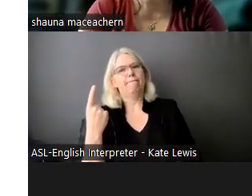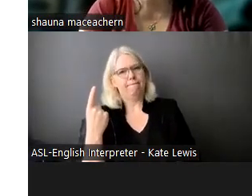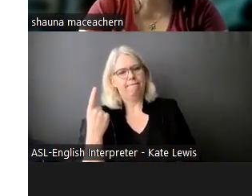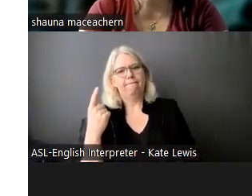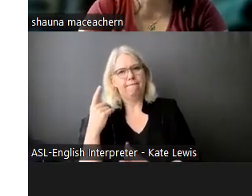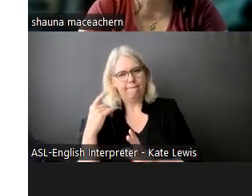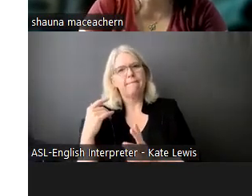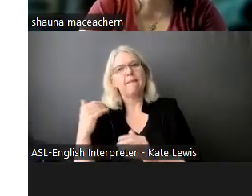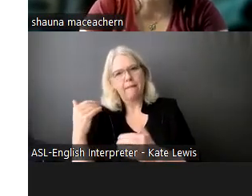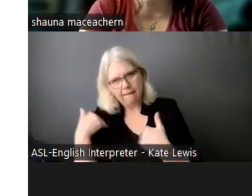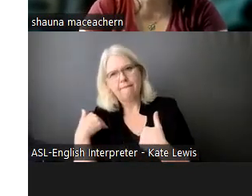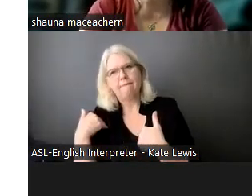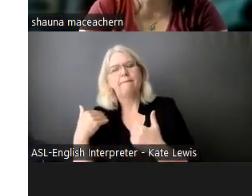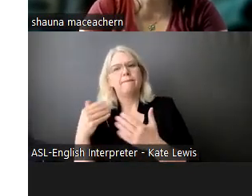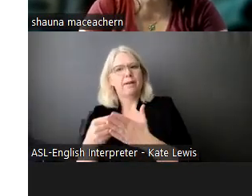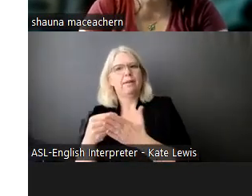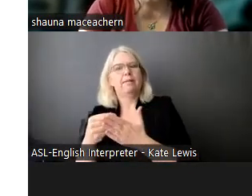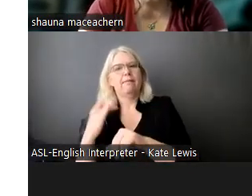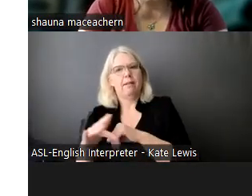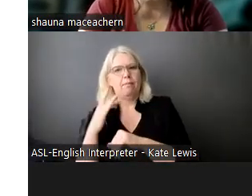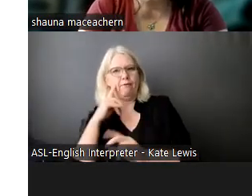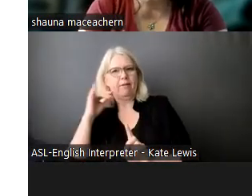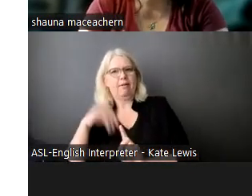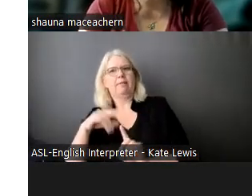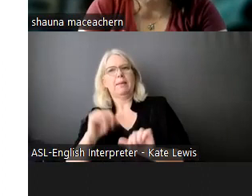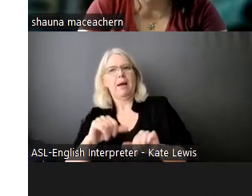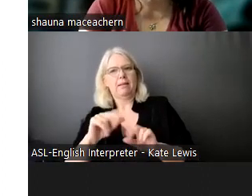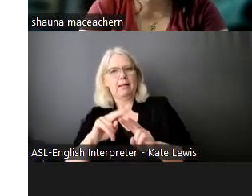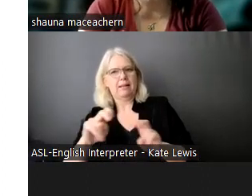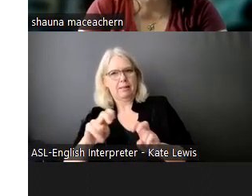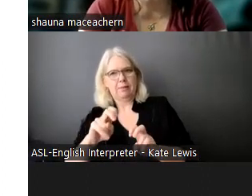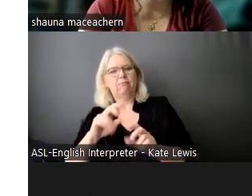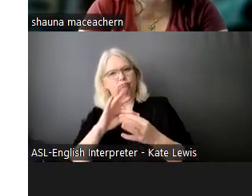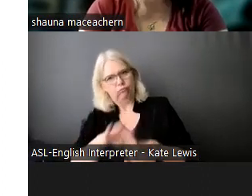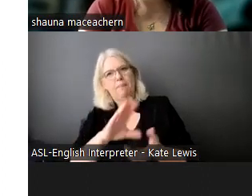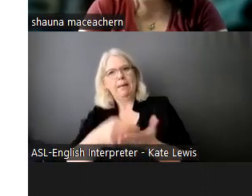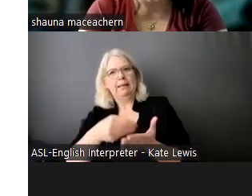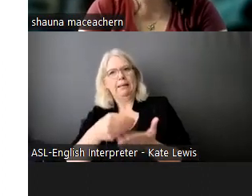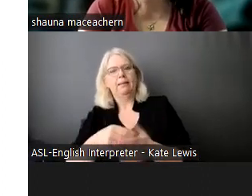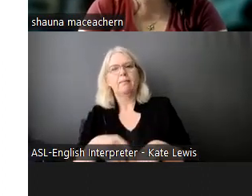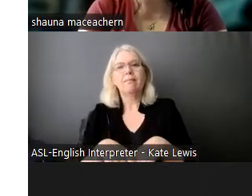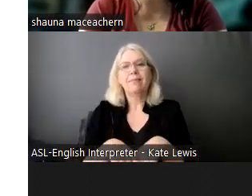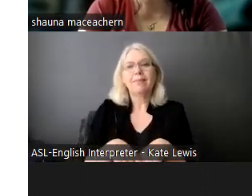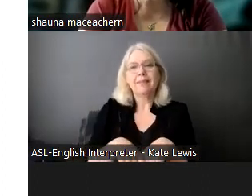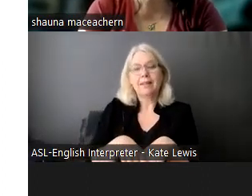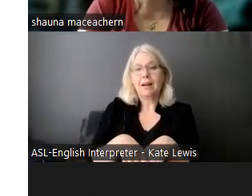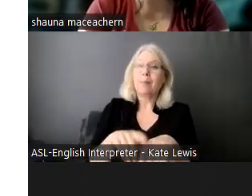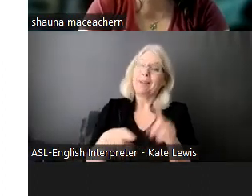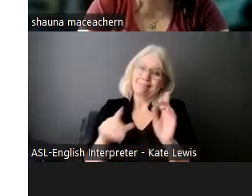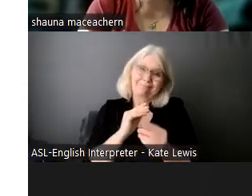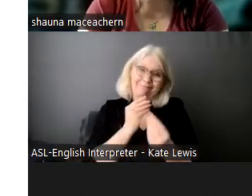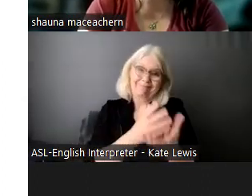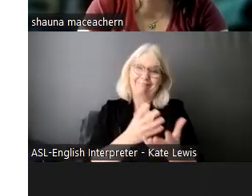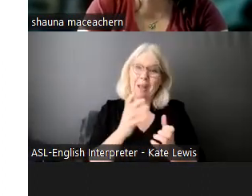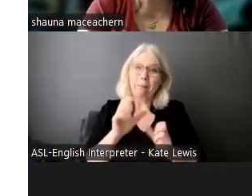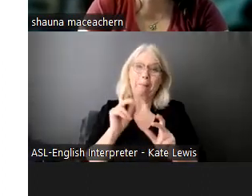specific capacity assessment funding that's available. There are other places where people can get quite creative with